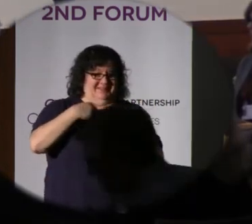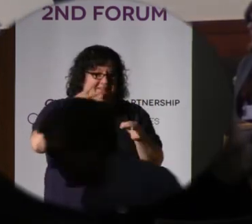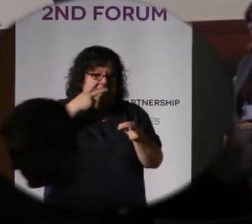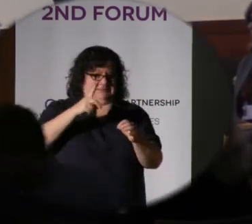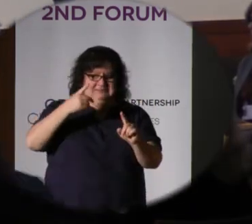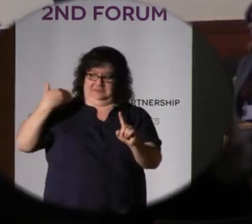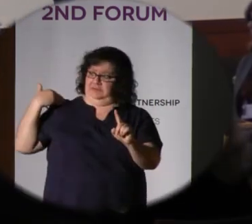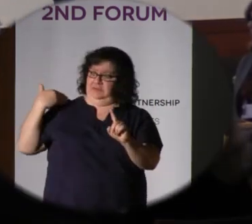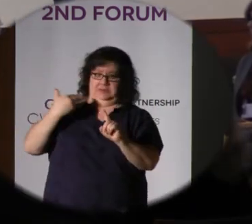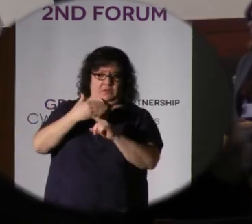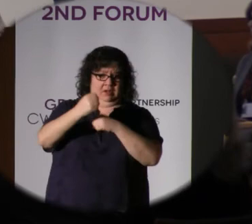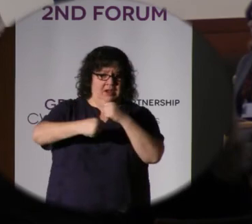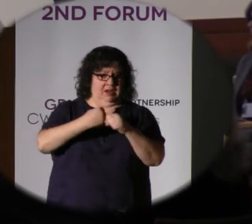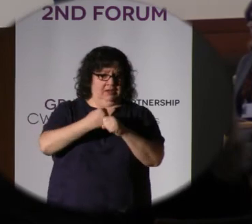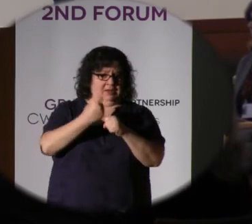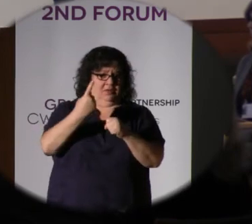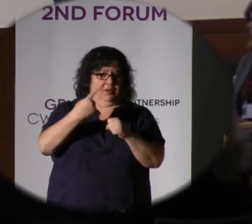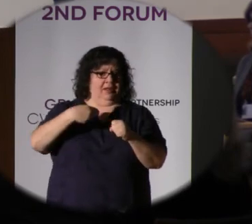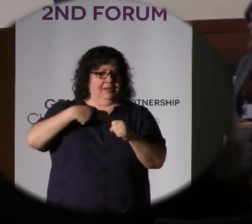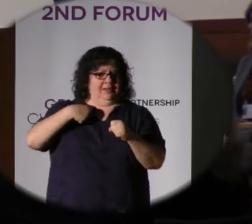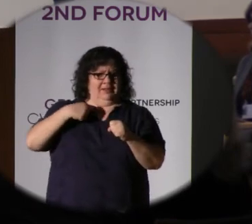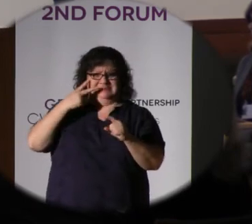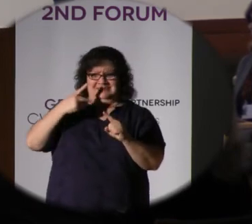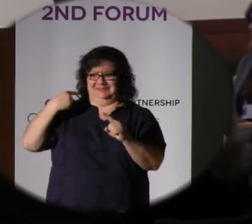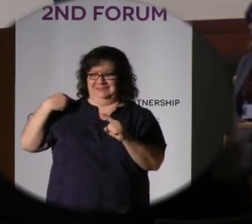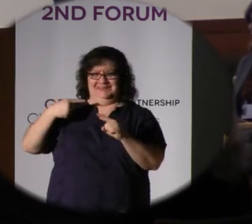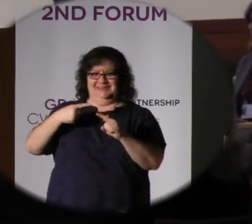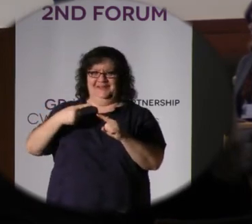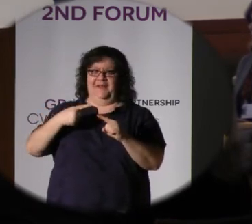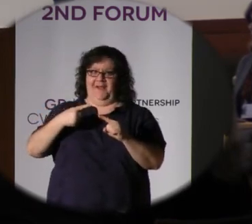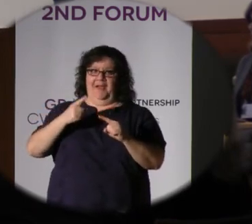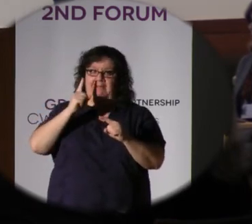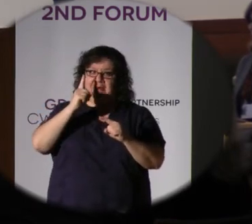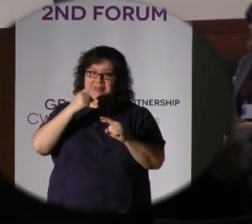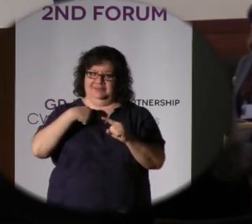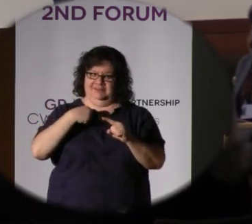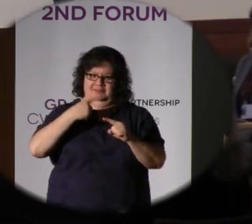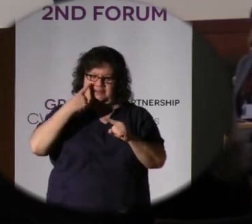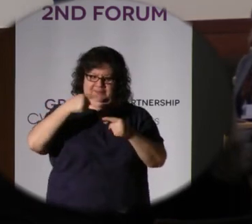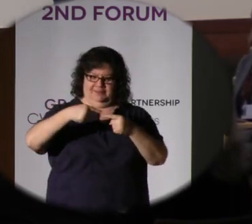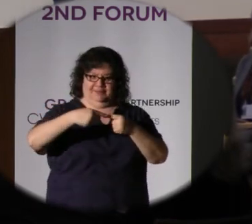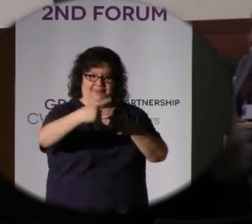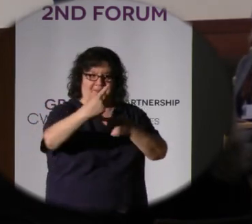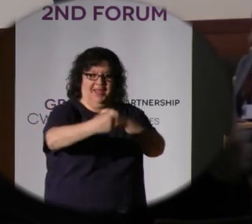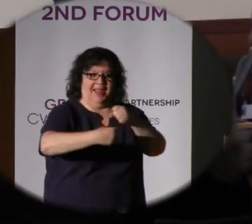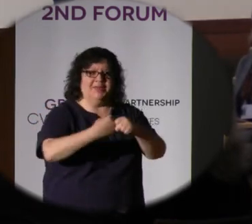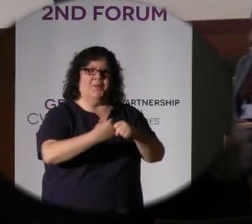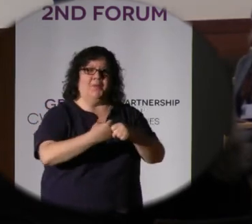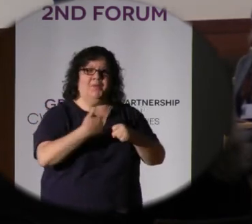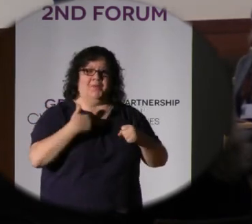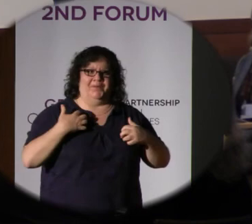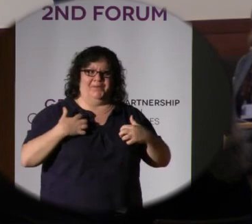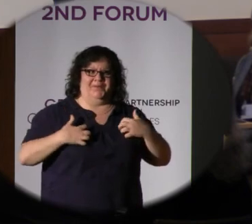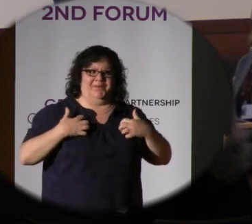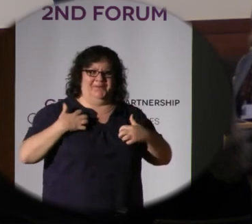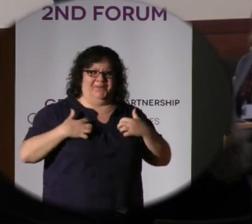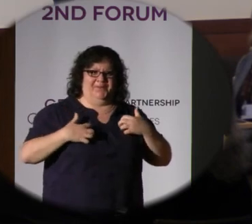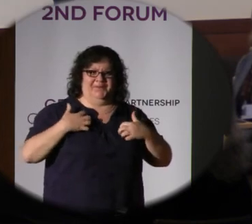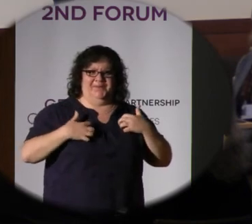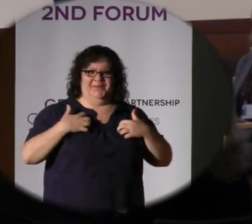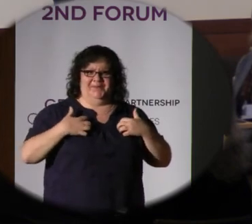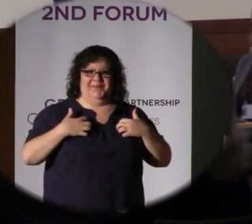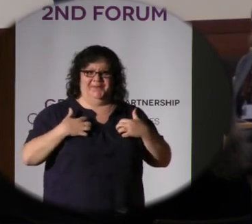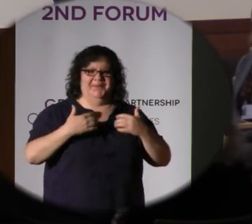time. And I thank all the speakers for coming and sharing their experiences. And thank you all for your